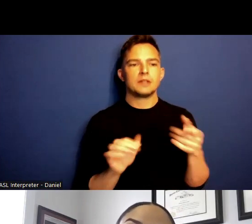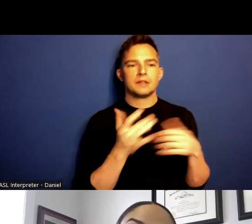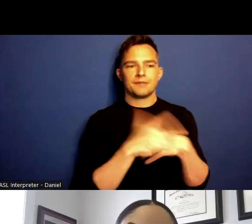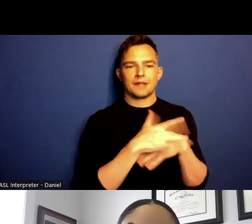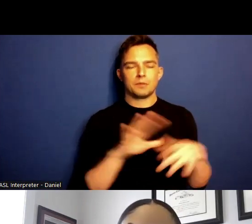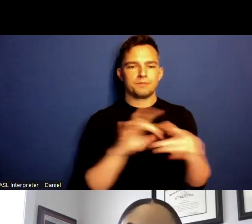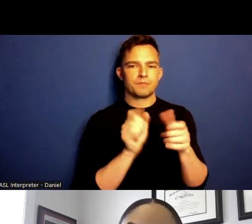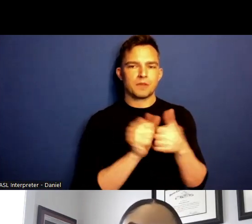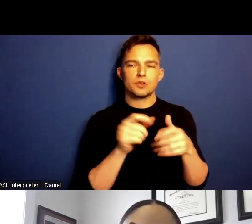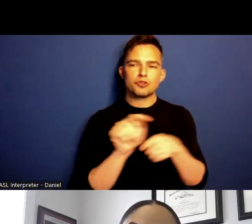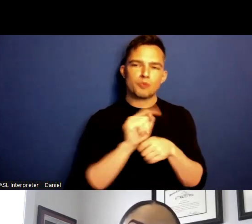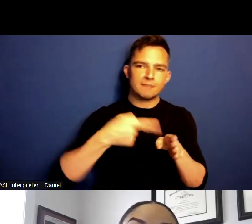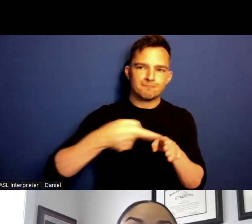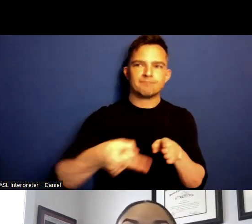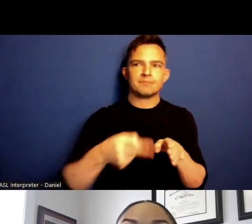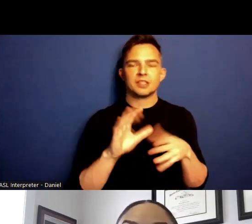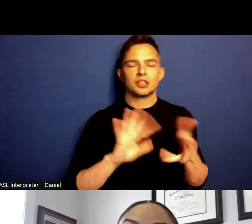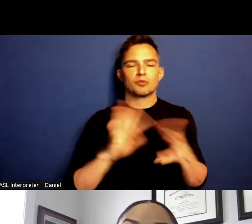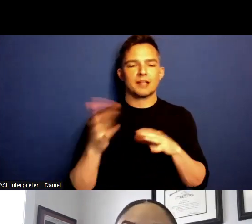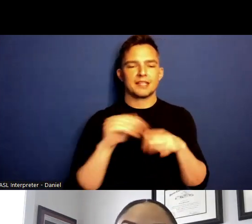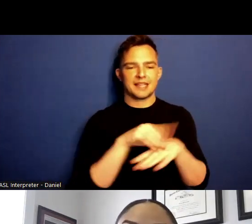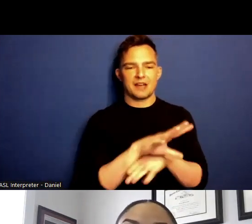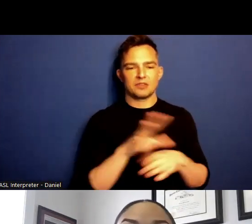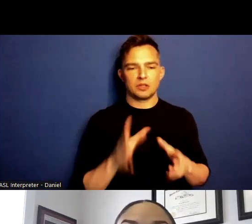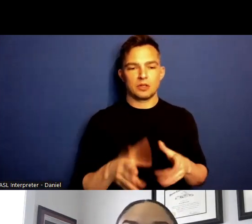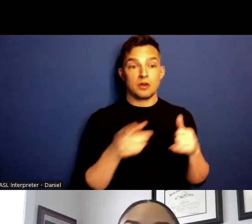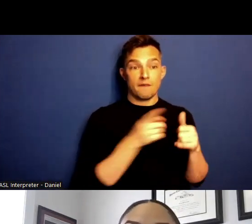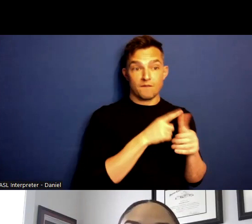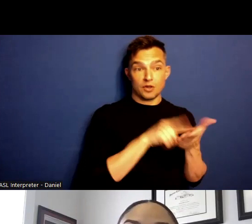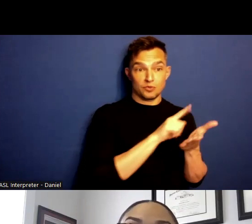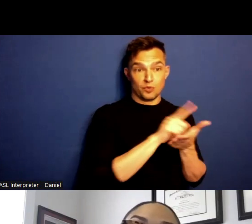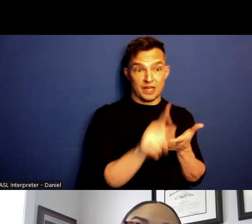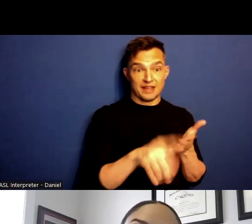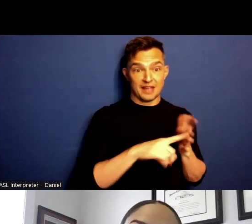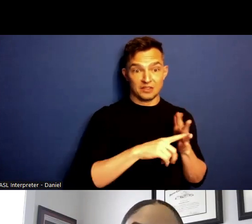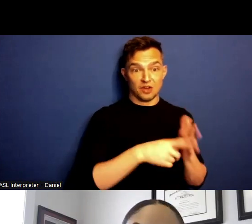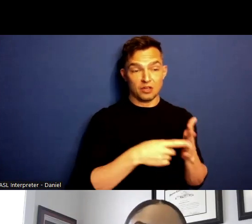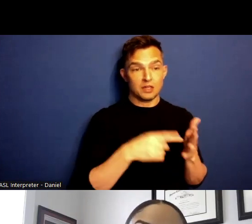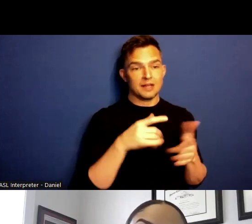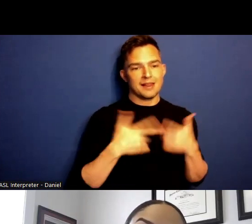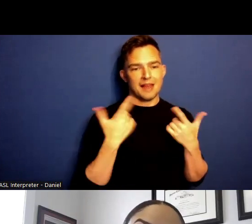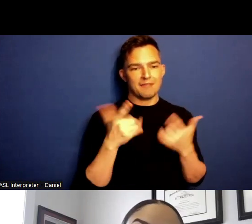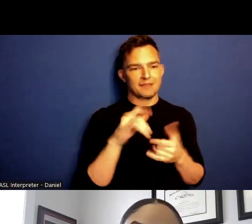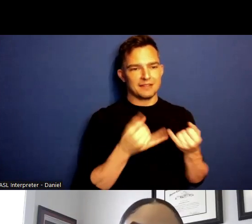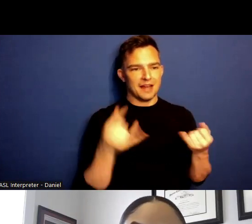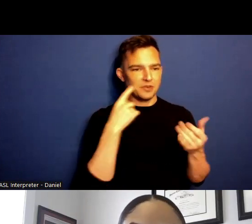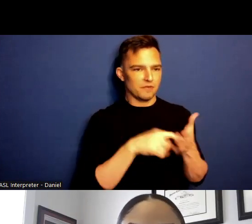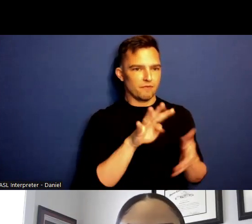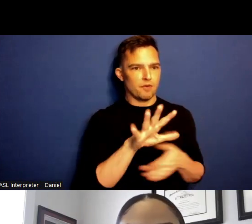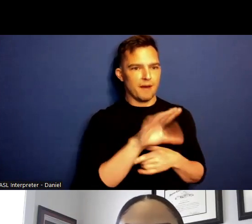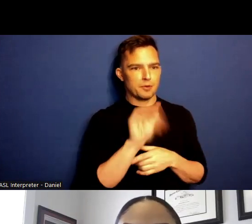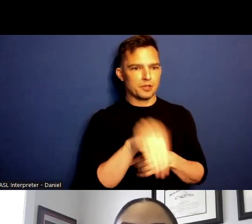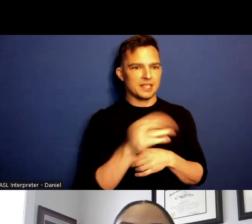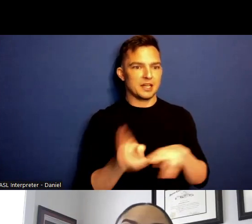with trained crisis counselors. During the very first week, Lifeline saw a 45% increase in volume over the previous